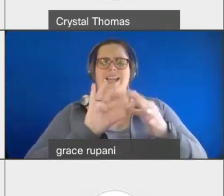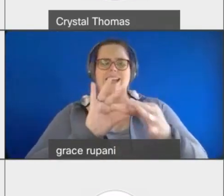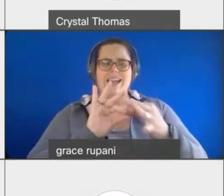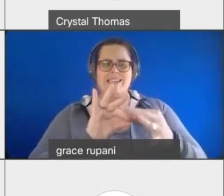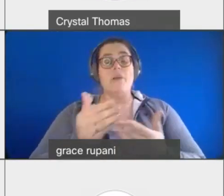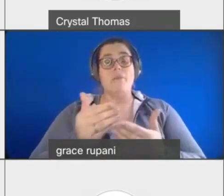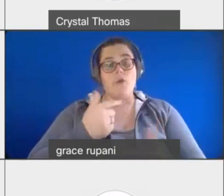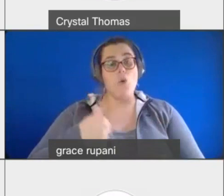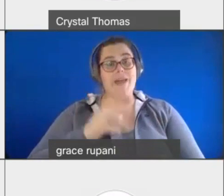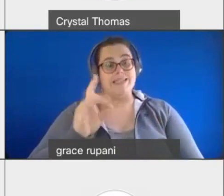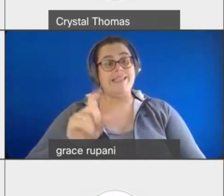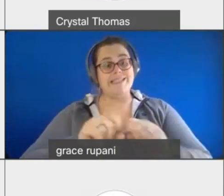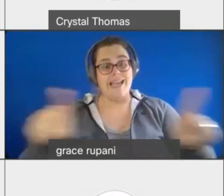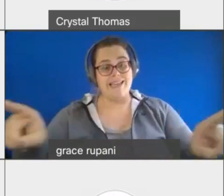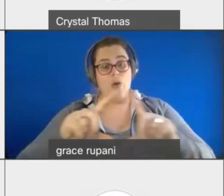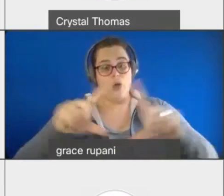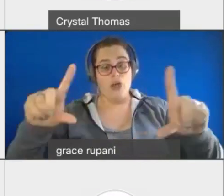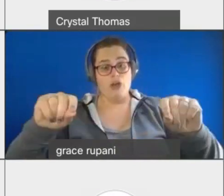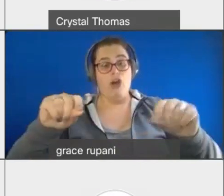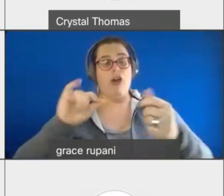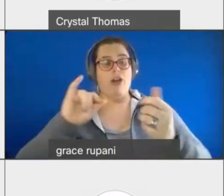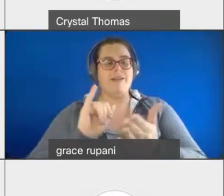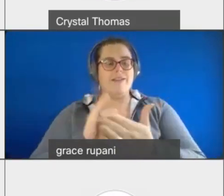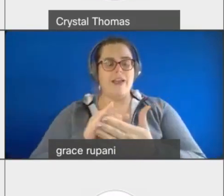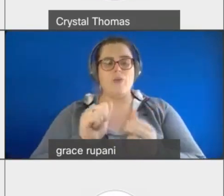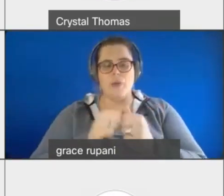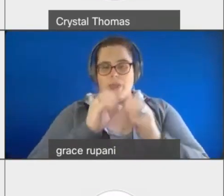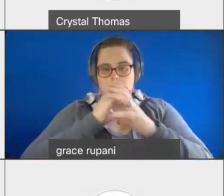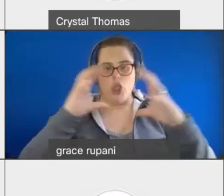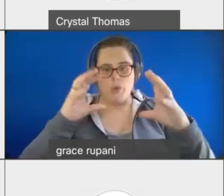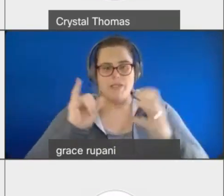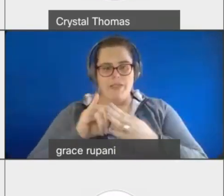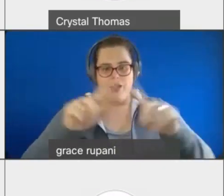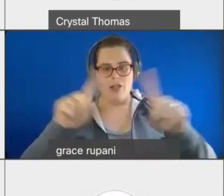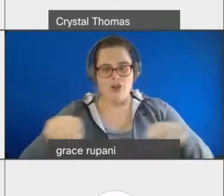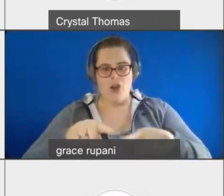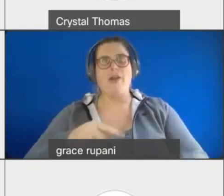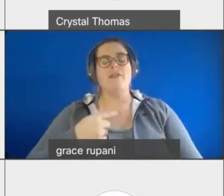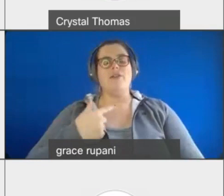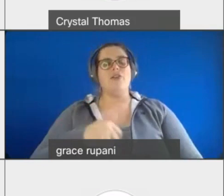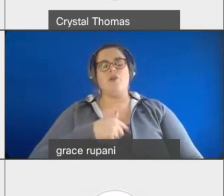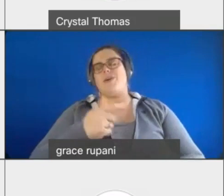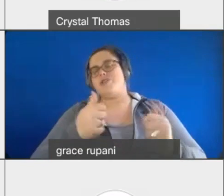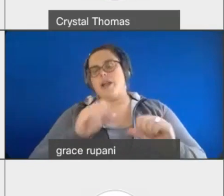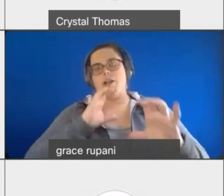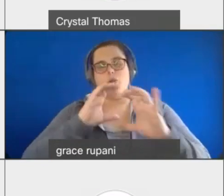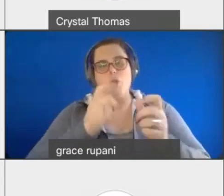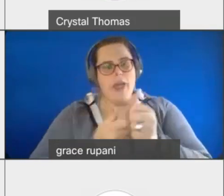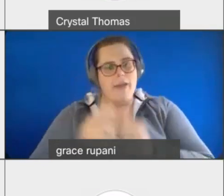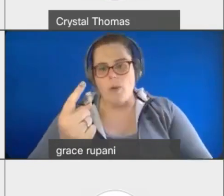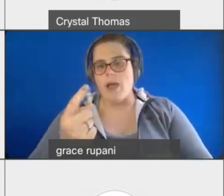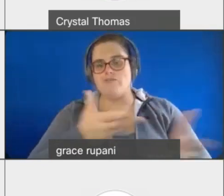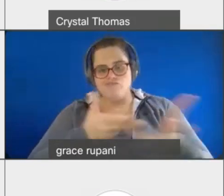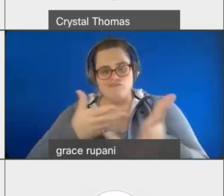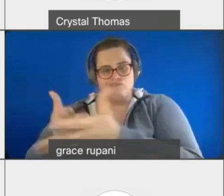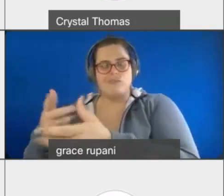these cards, this is right when COVID hit, this was our way of just communicating with everyone. We did a lot of calls, and we're still doing